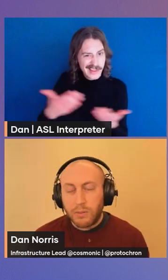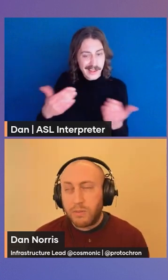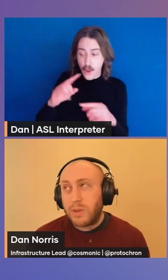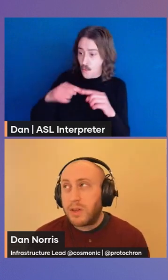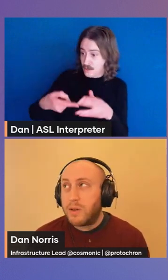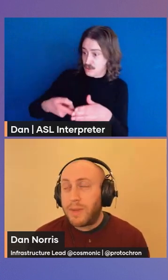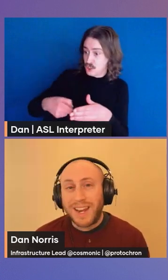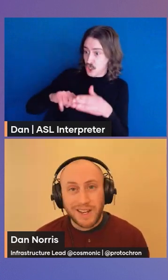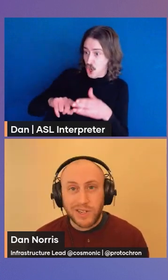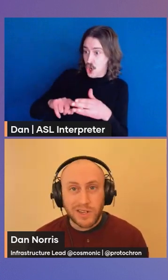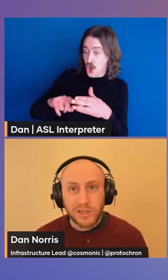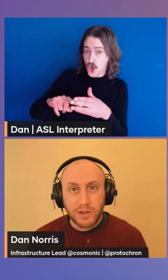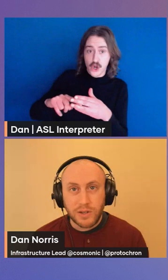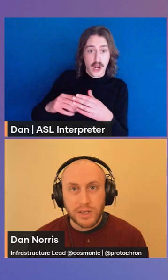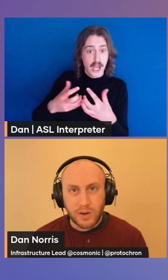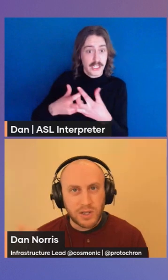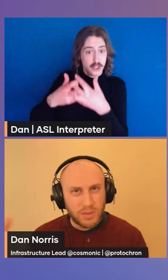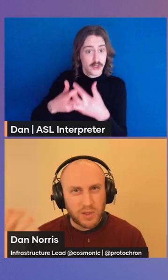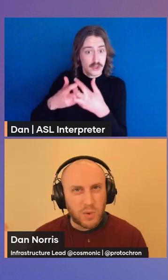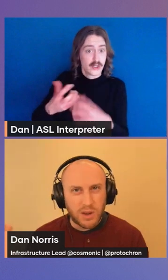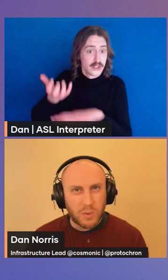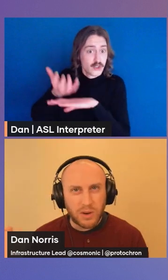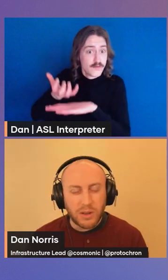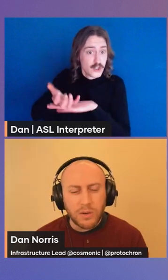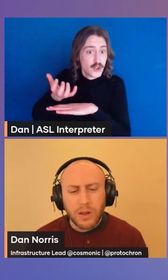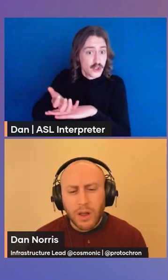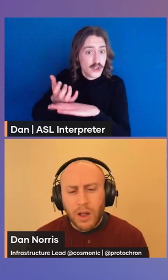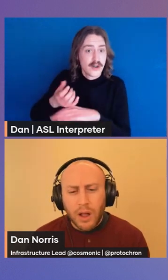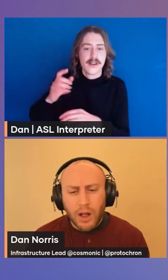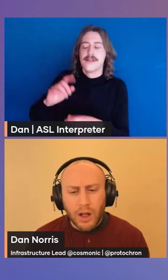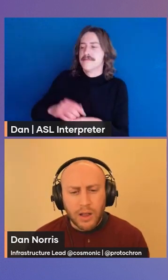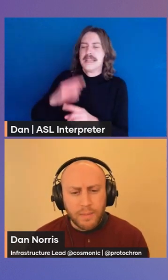or really a Nomad agent, I should say, or something that's running a workload.